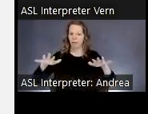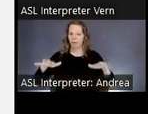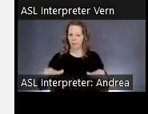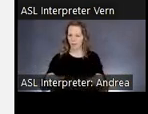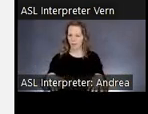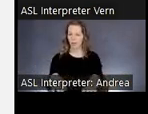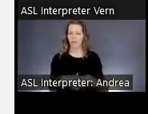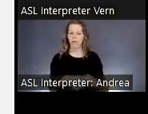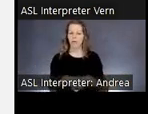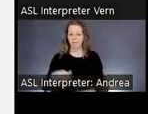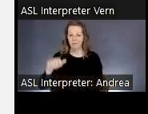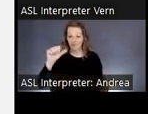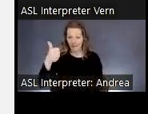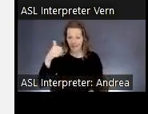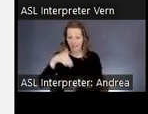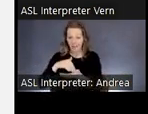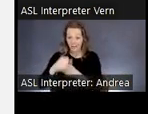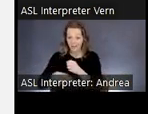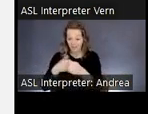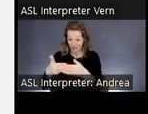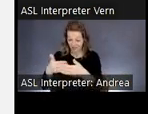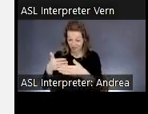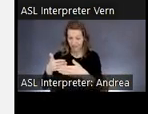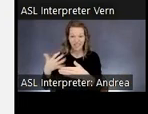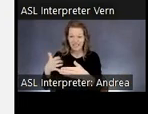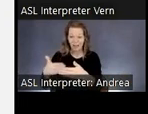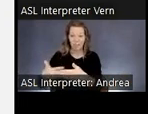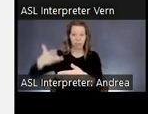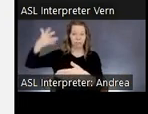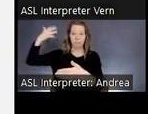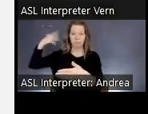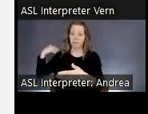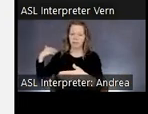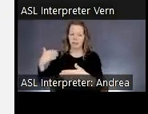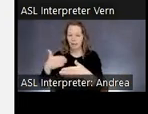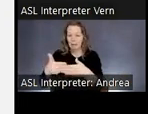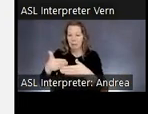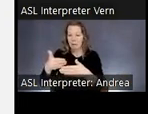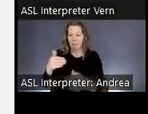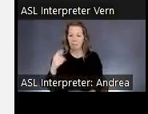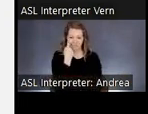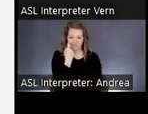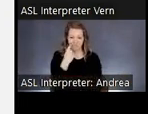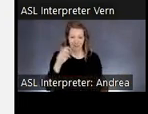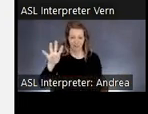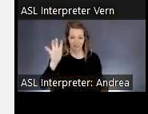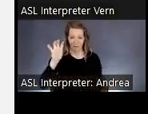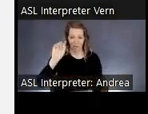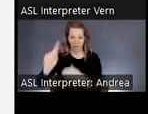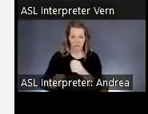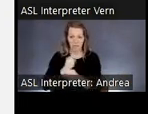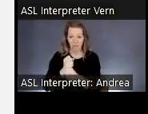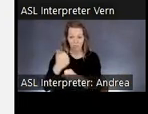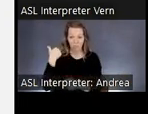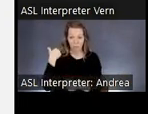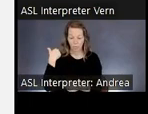communities 10,000 years ago in our overall history. And about 400 years ago, our culture in the United States of